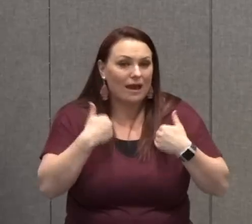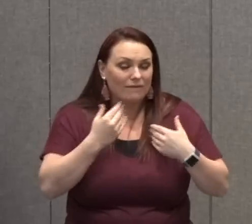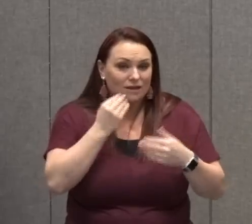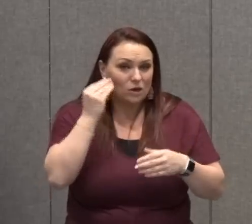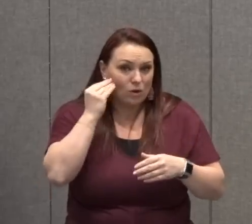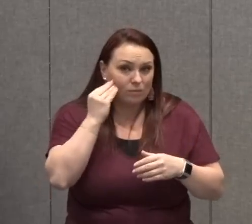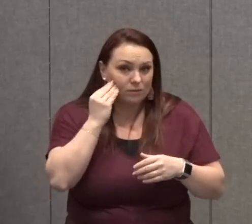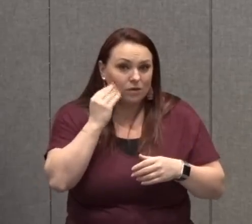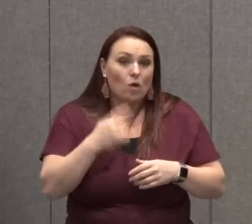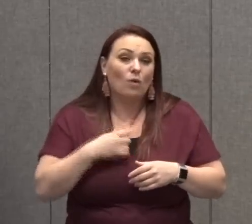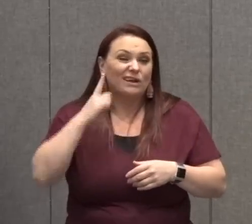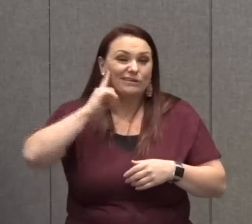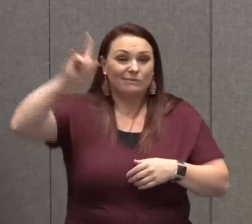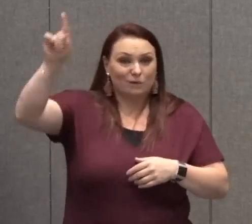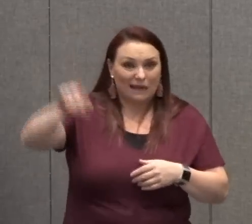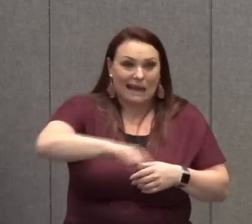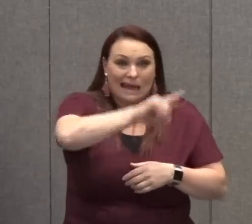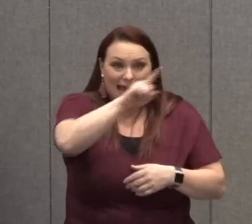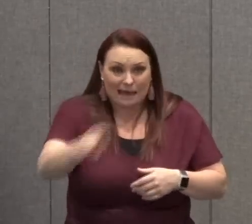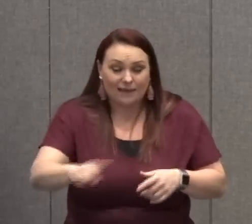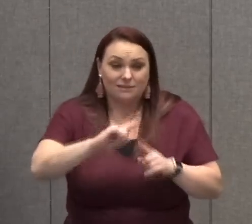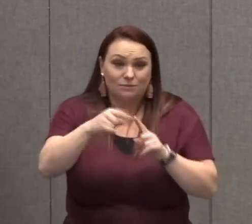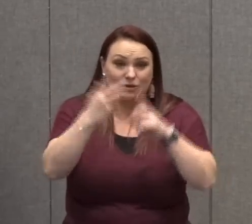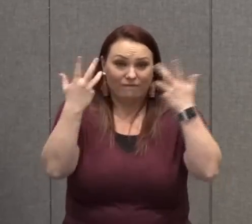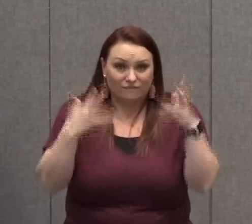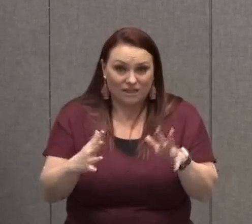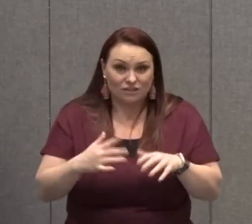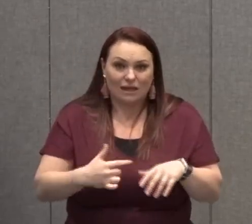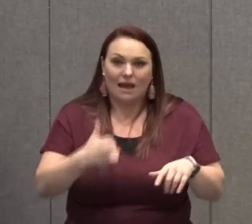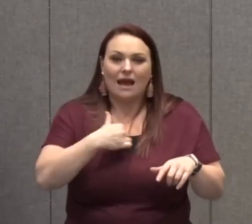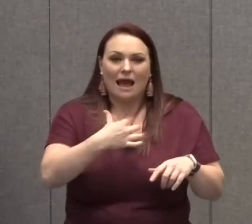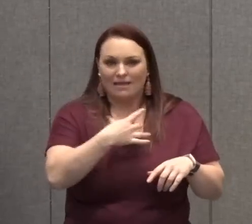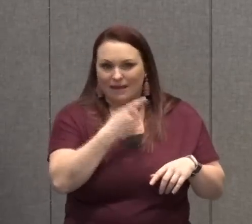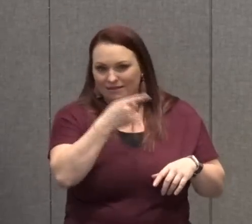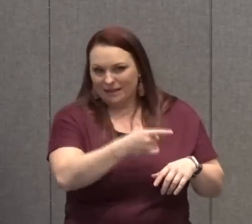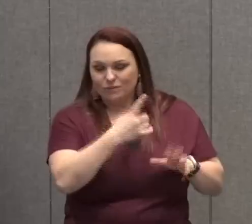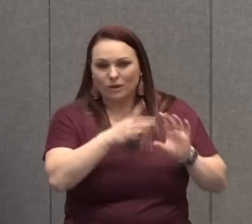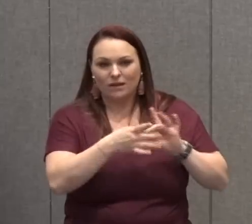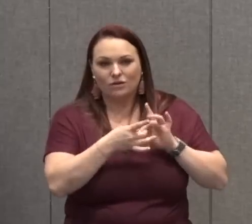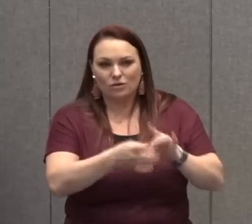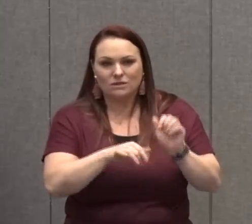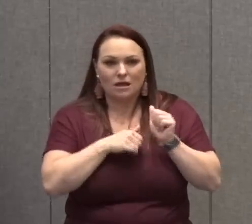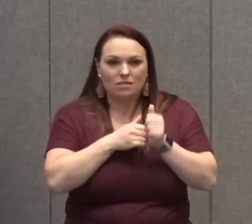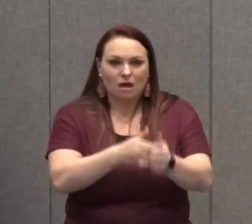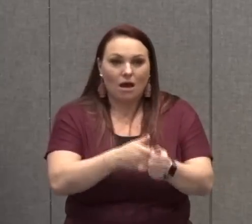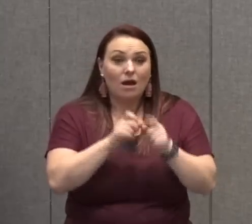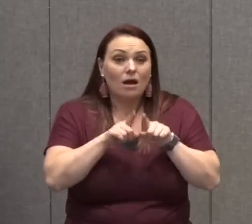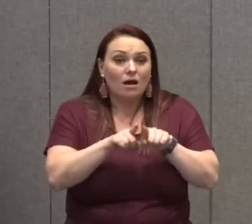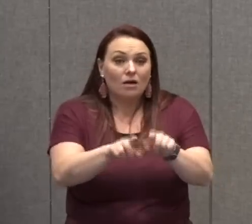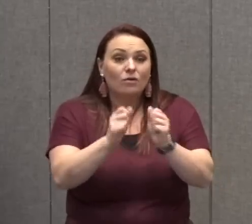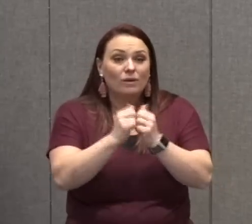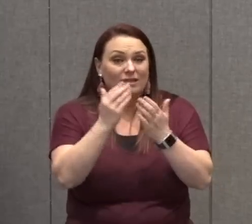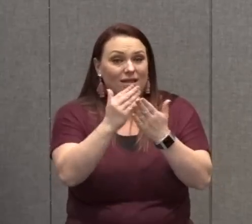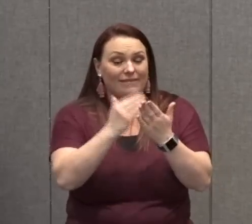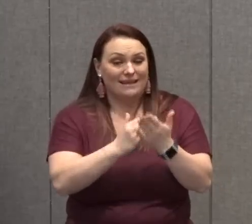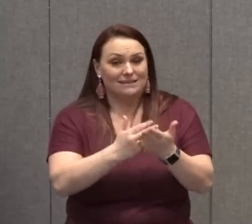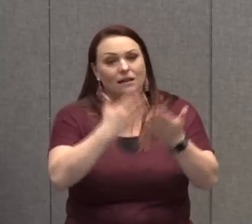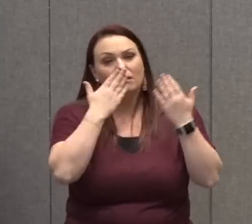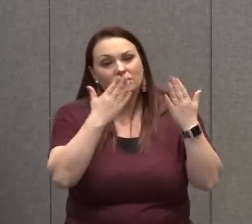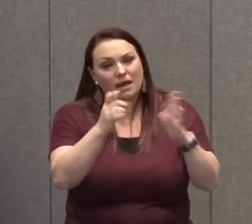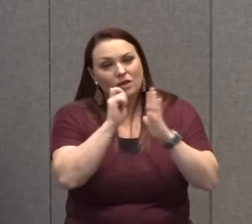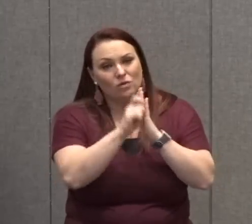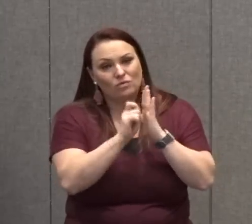just draw a big x once you've got I like this one right here because this goes along with one of our lessons write a thank you note to somebody yeah